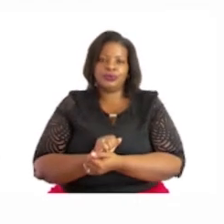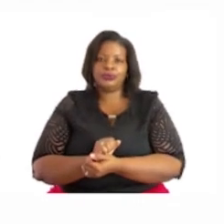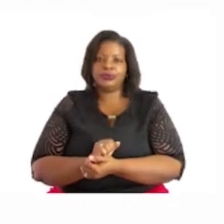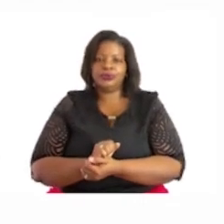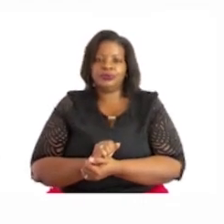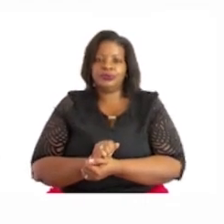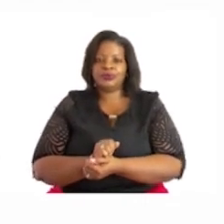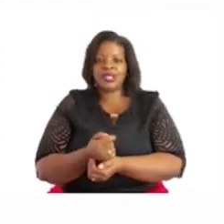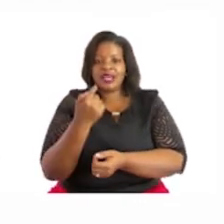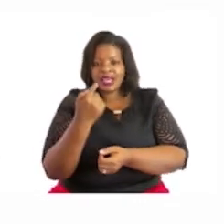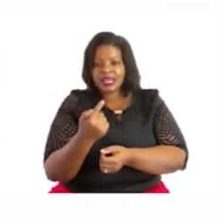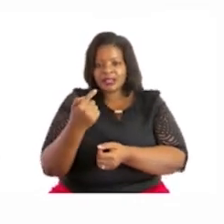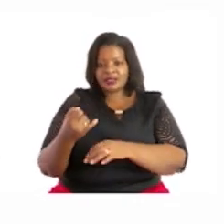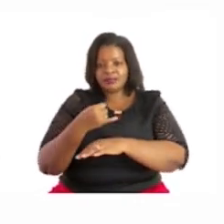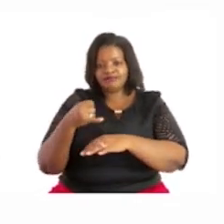Each place value